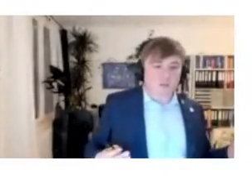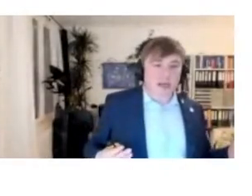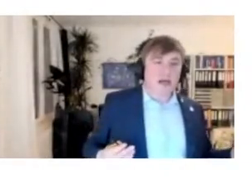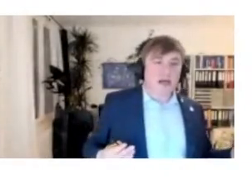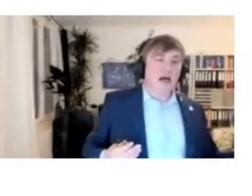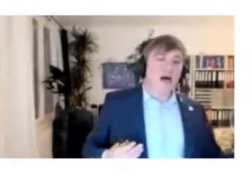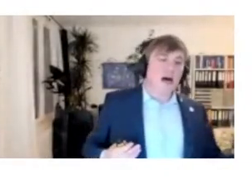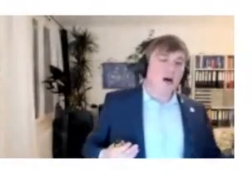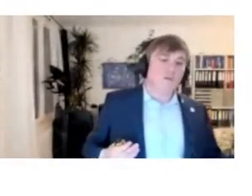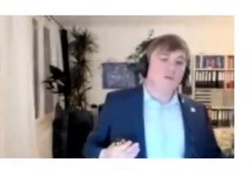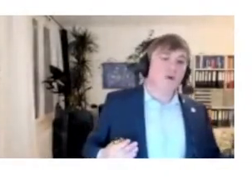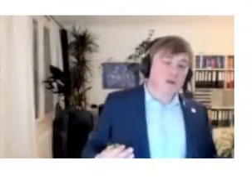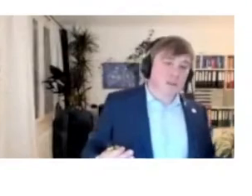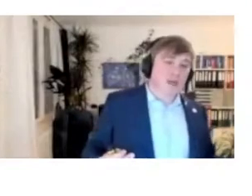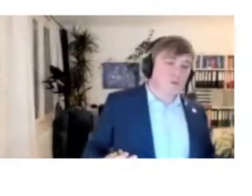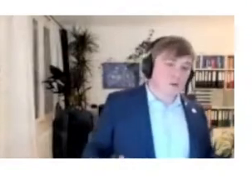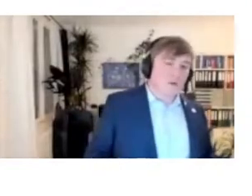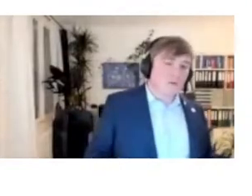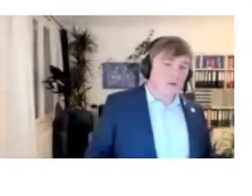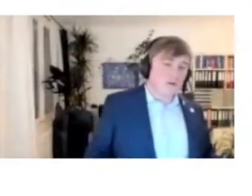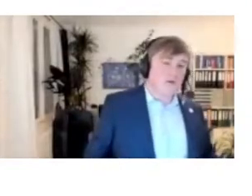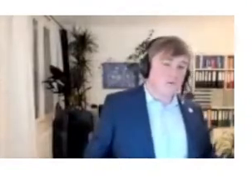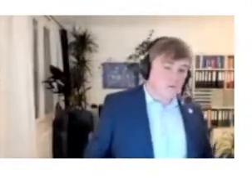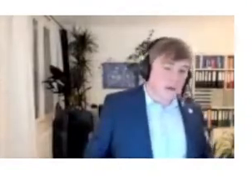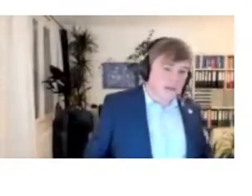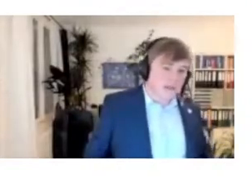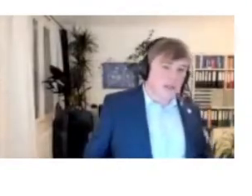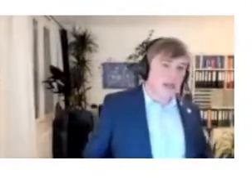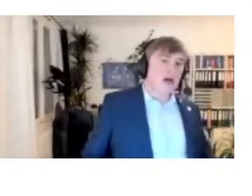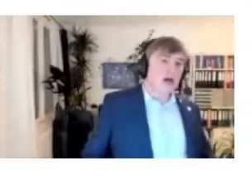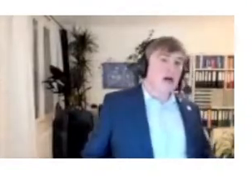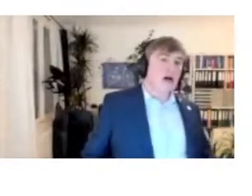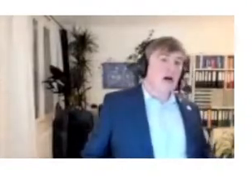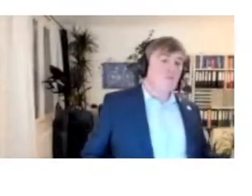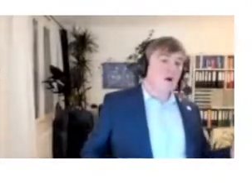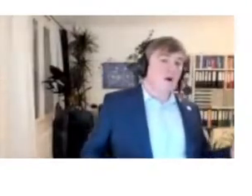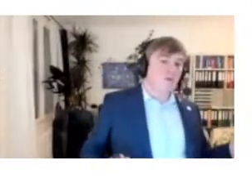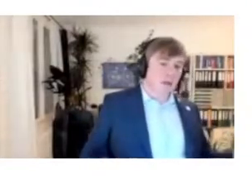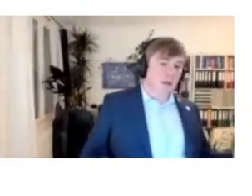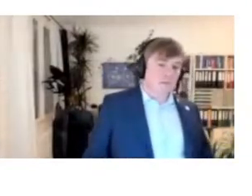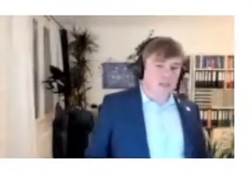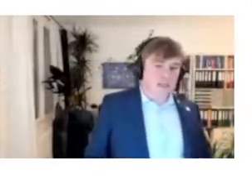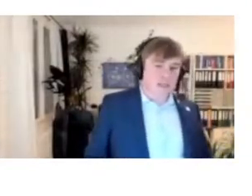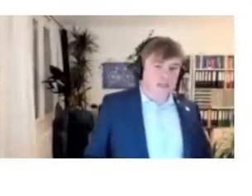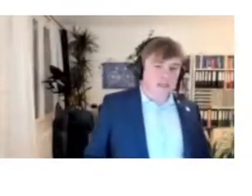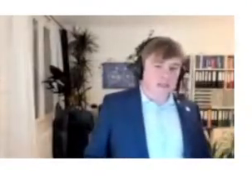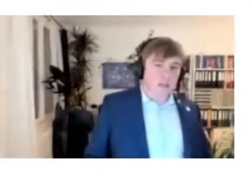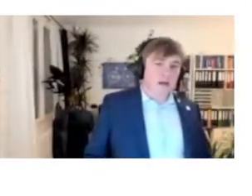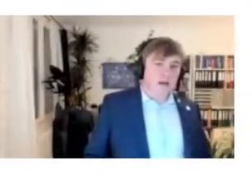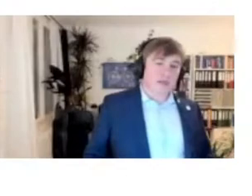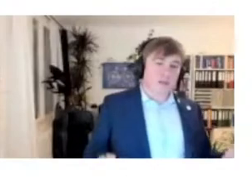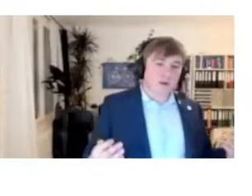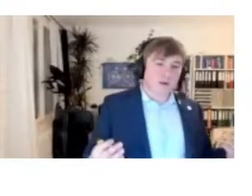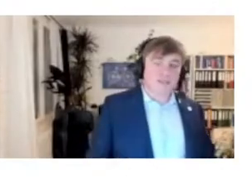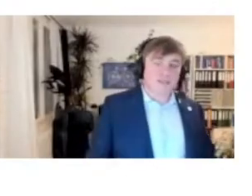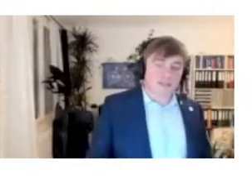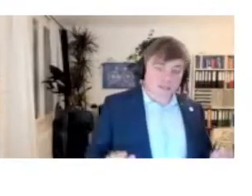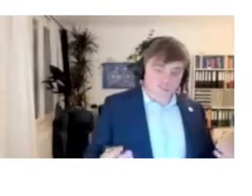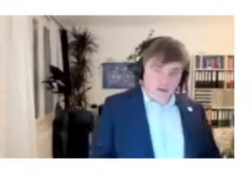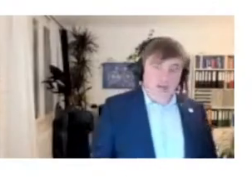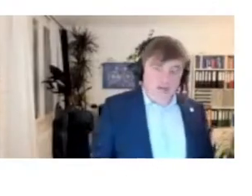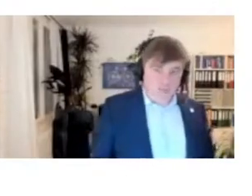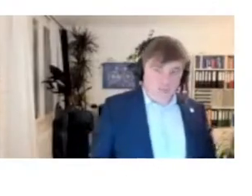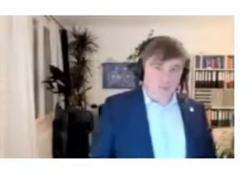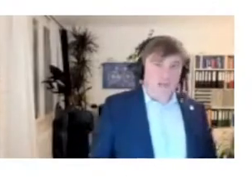it would be, of course, a problem also for the privacy of Colombian citizens because with this